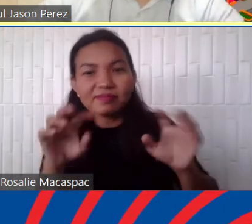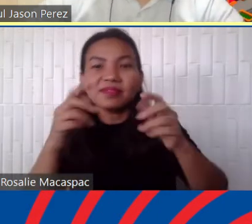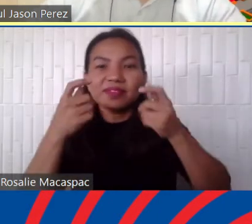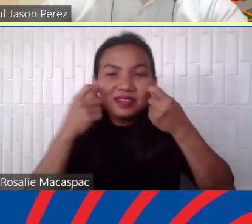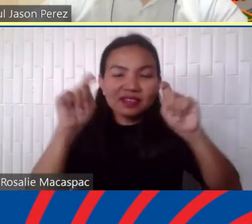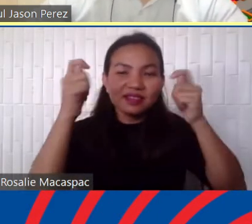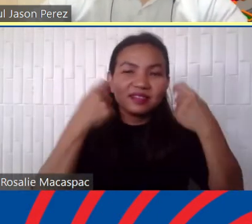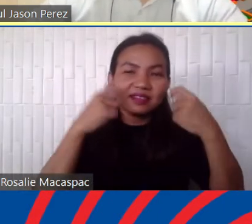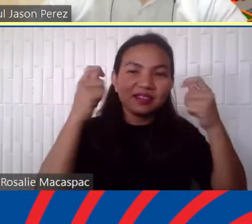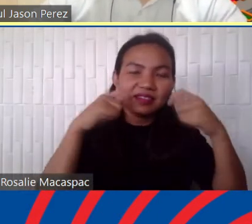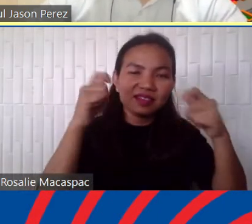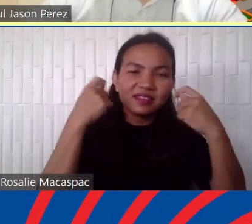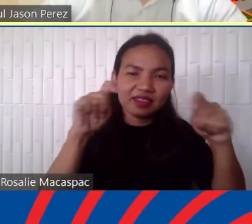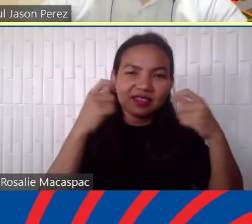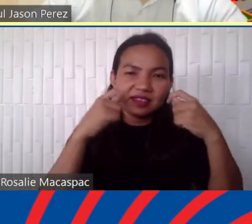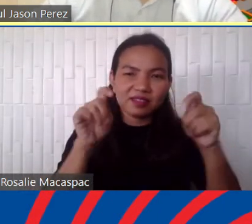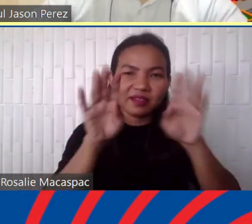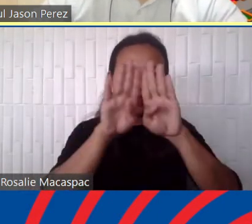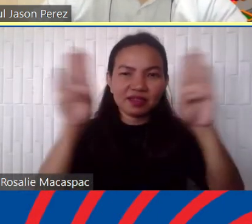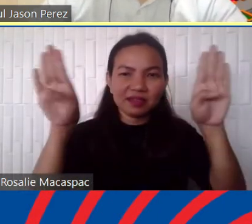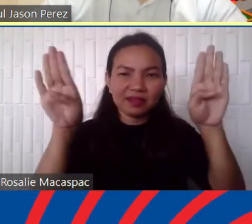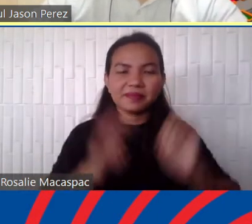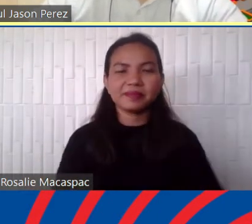mga data sets.